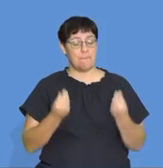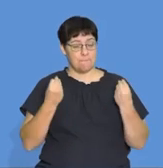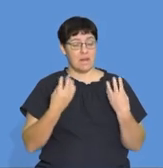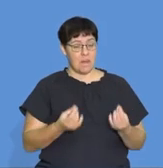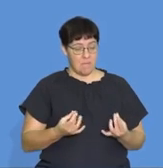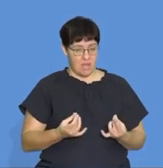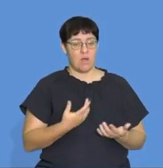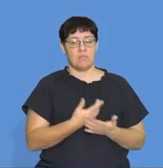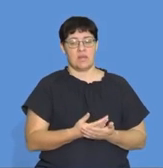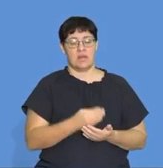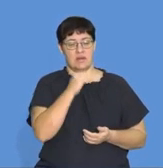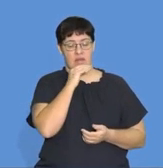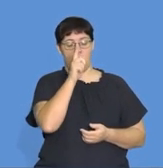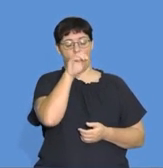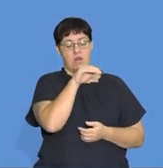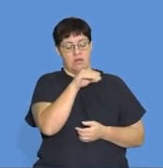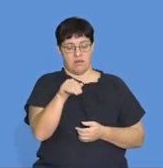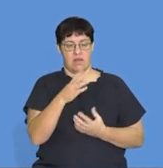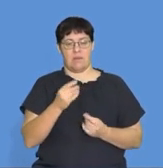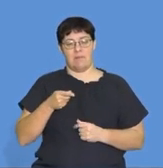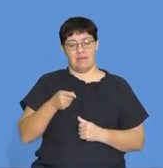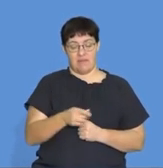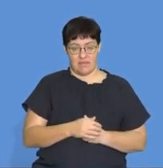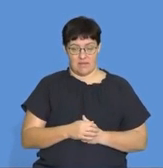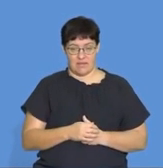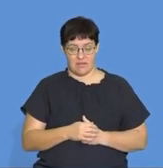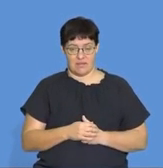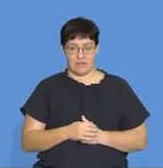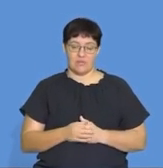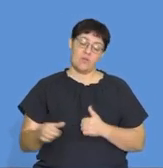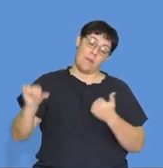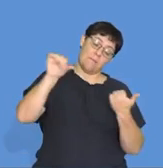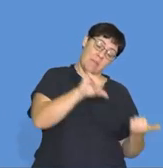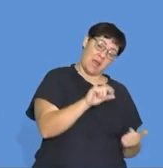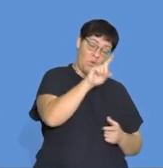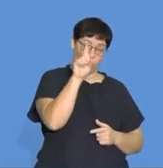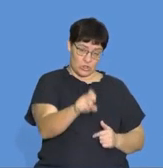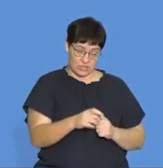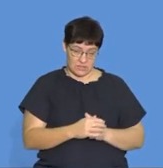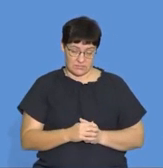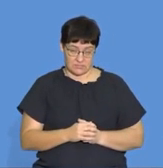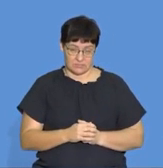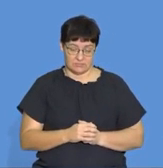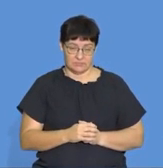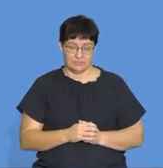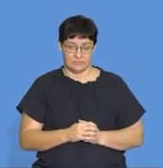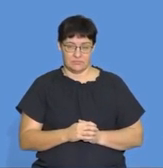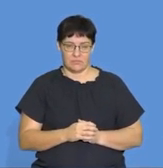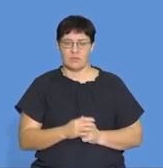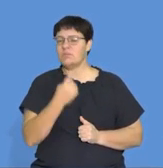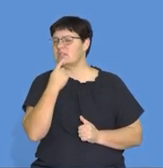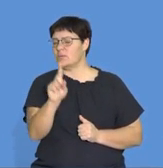we divide 1 by that number. So going back to the question that I just did now, I